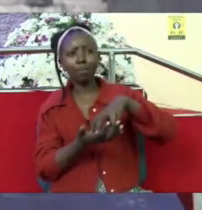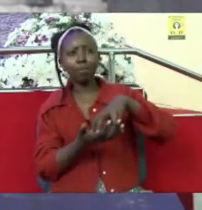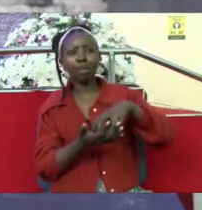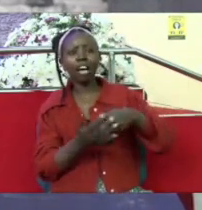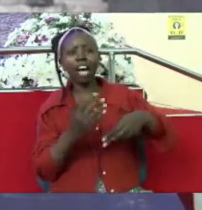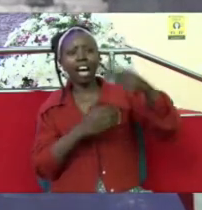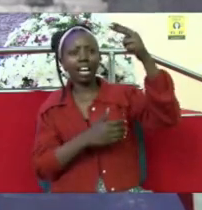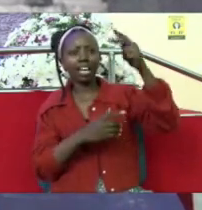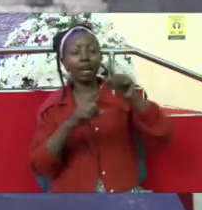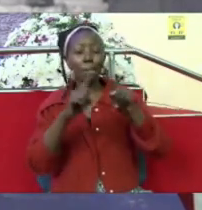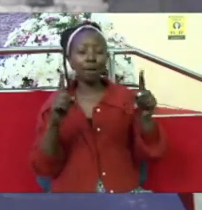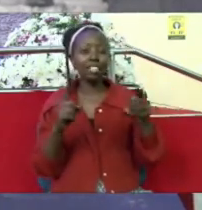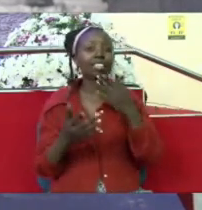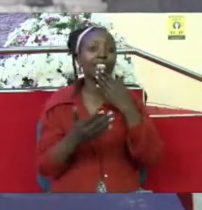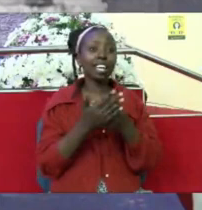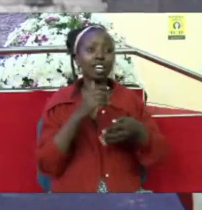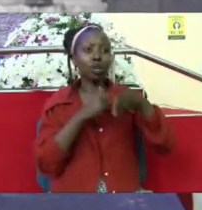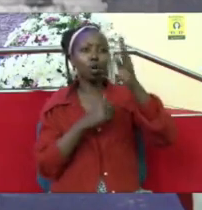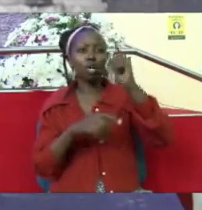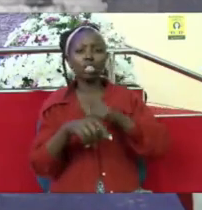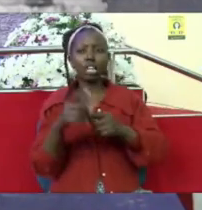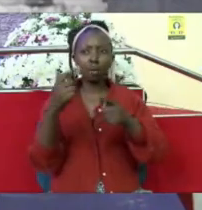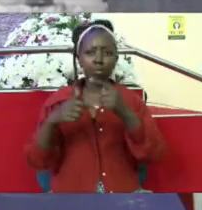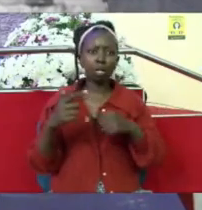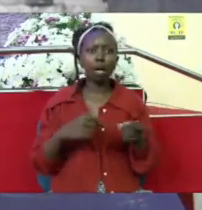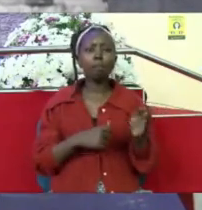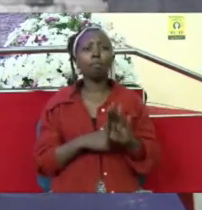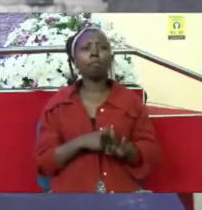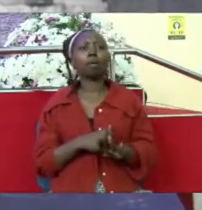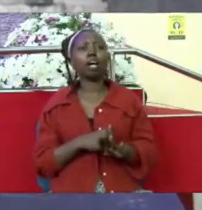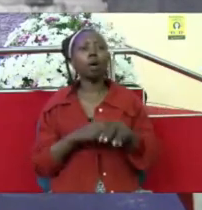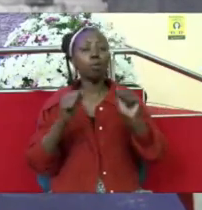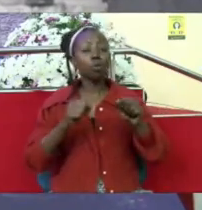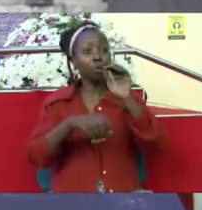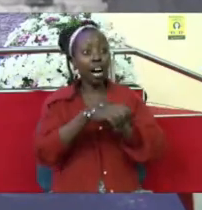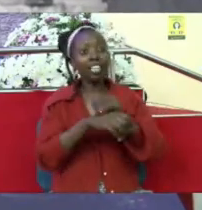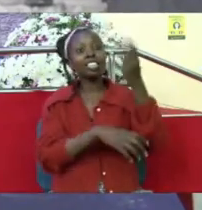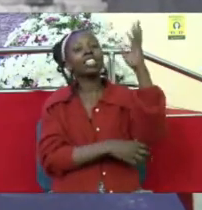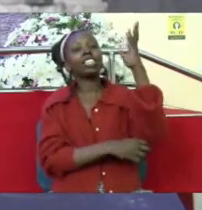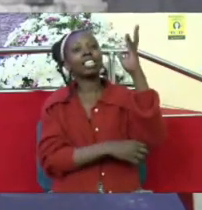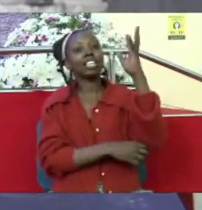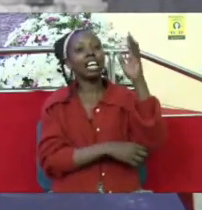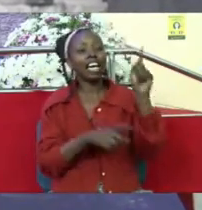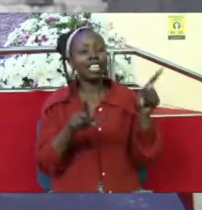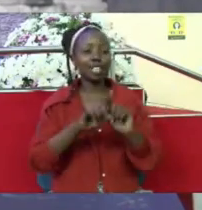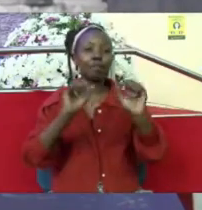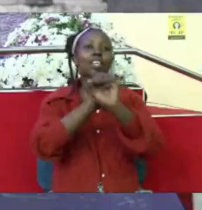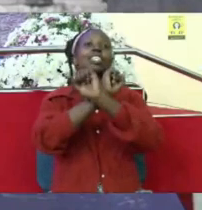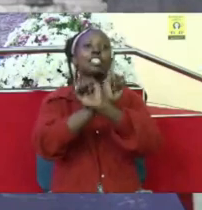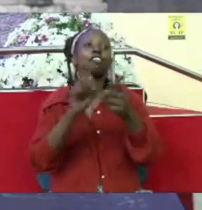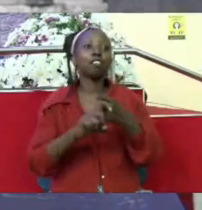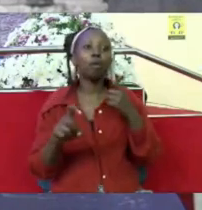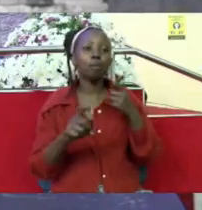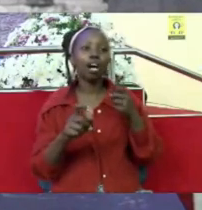thank God, when he was coming back, he got hold of the branch and he got saved. There is salvation for